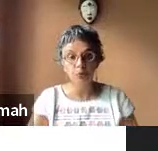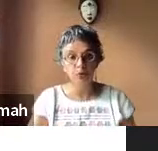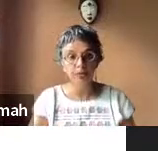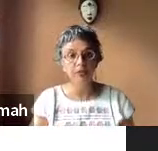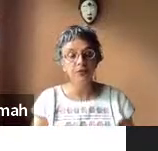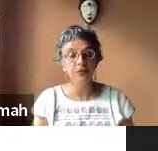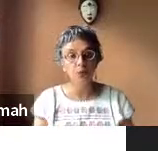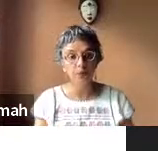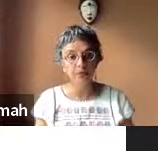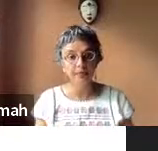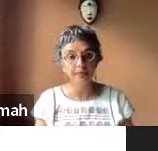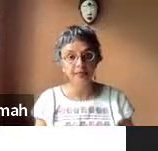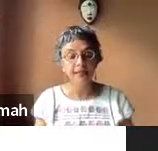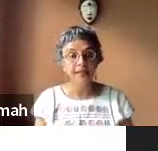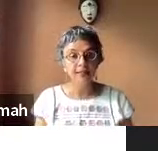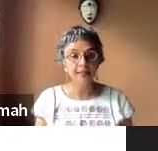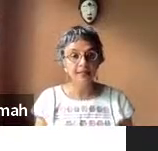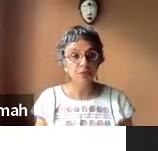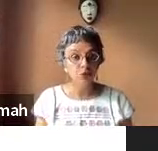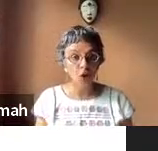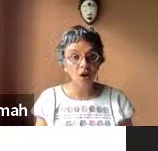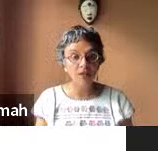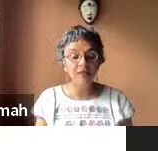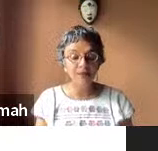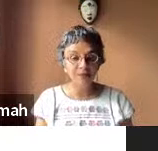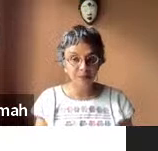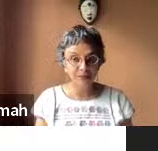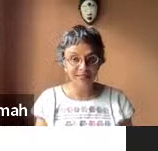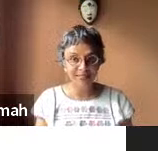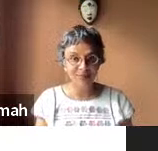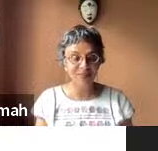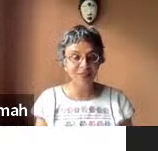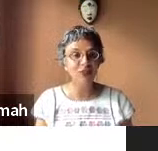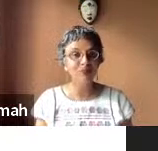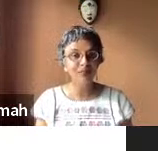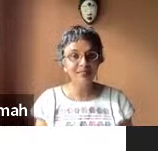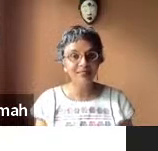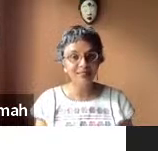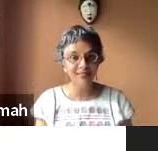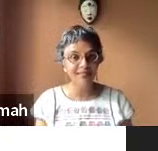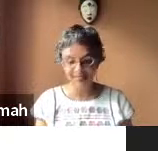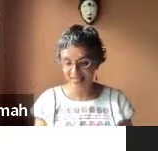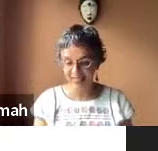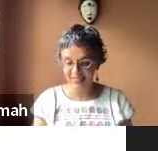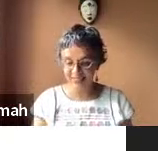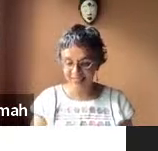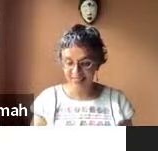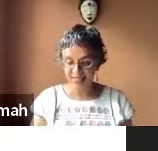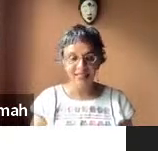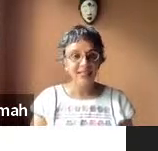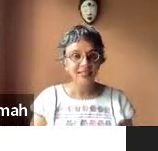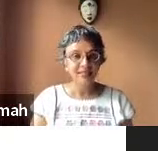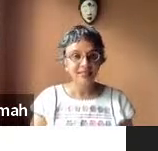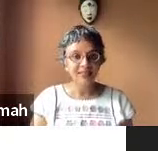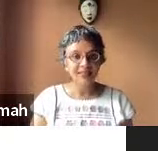socially appropriate forms. This is a strong feminist definition because this index